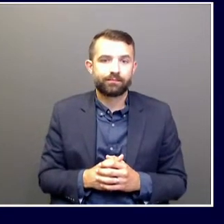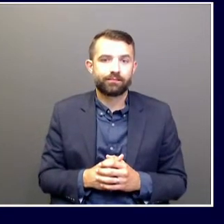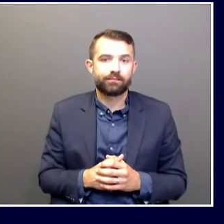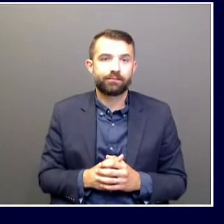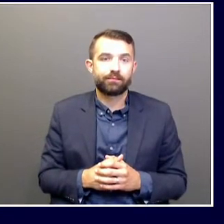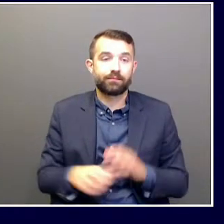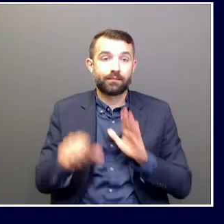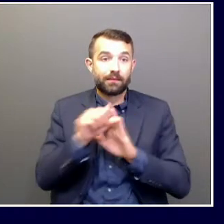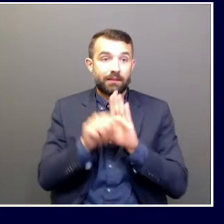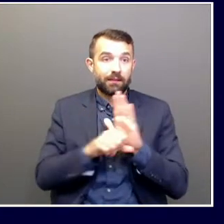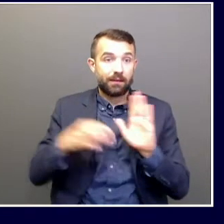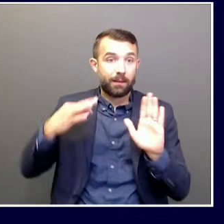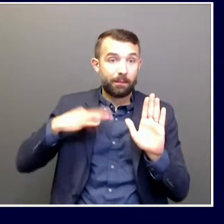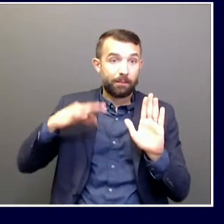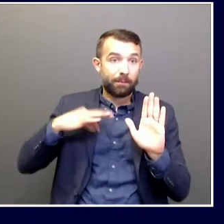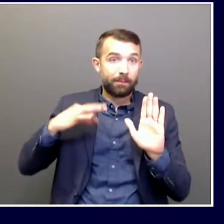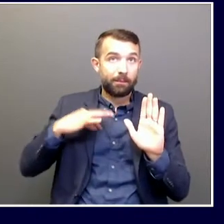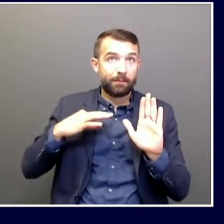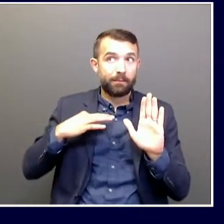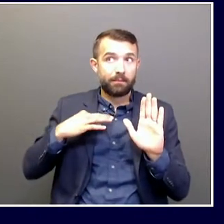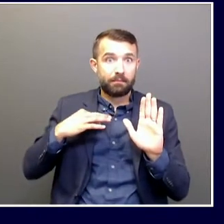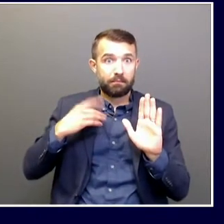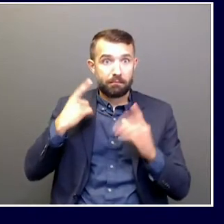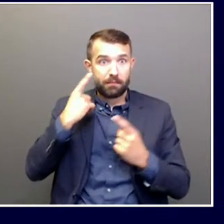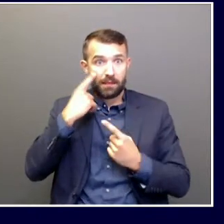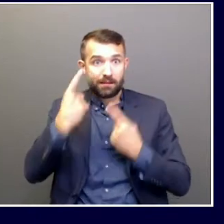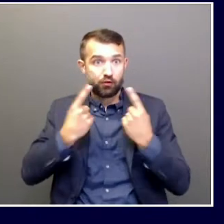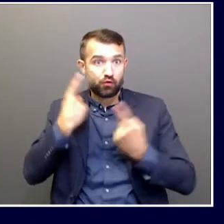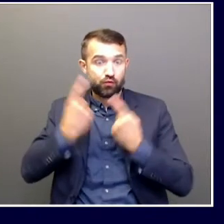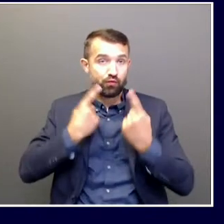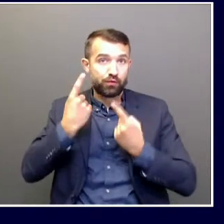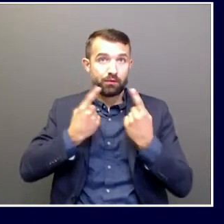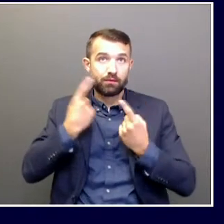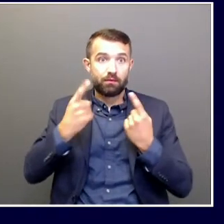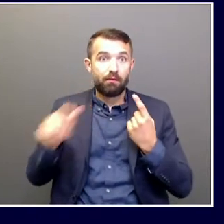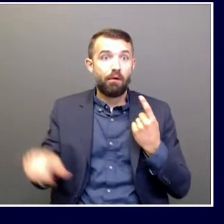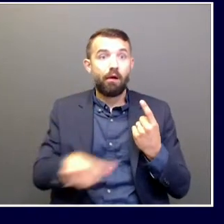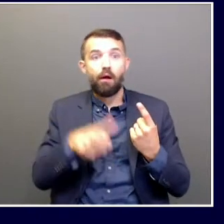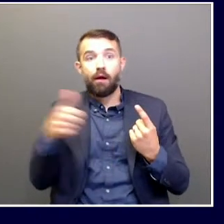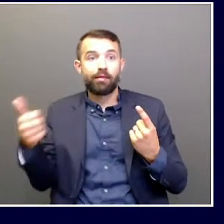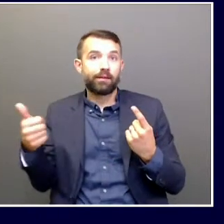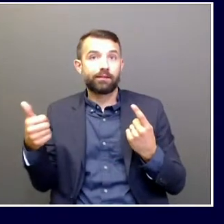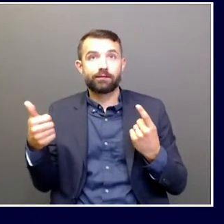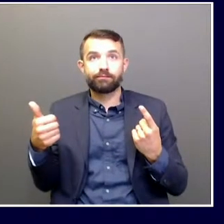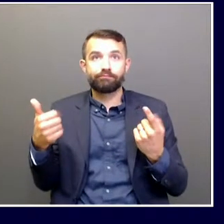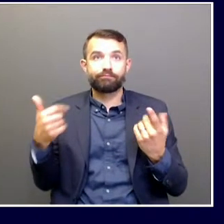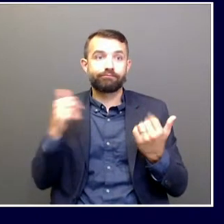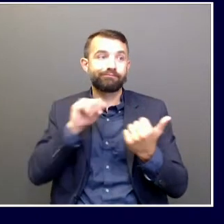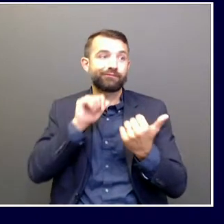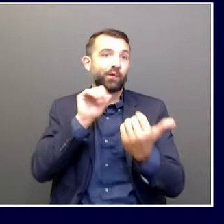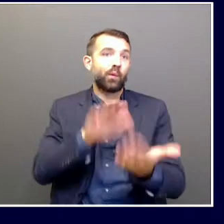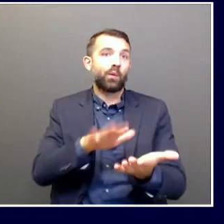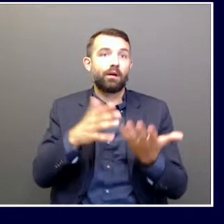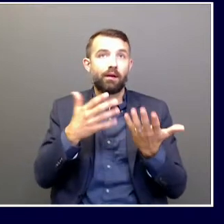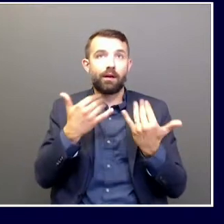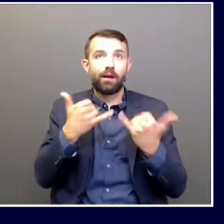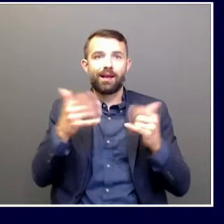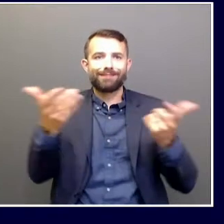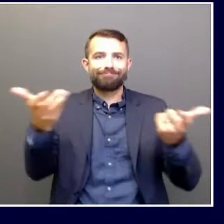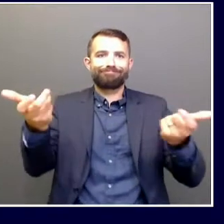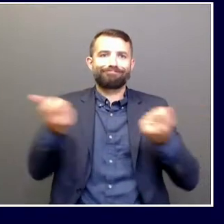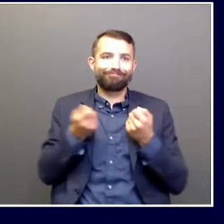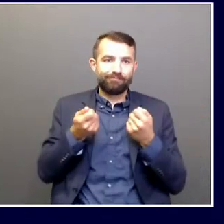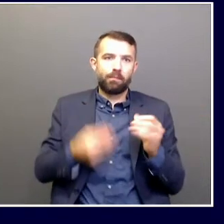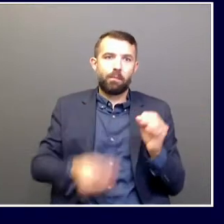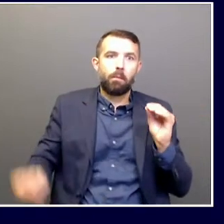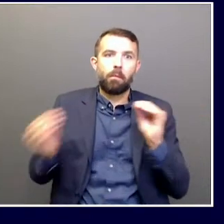other methods, I guess, to try to boost staffing, particularly, I guess, at hospitals, like some other states